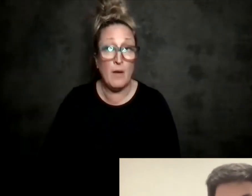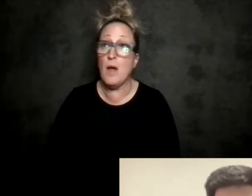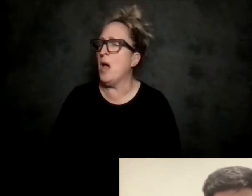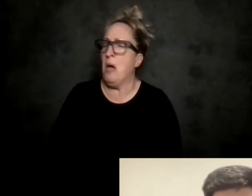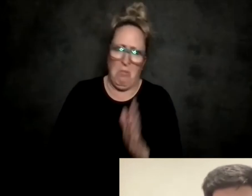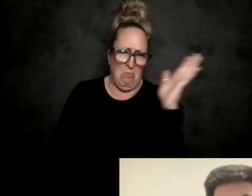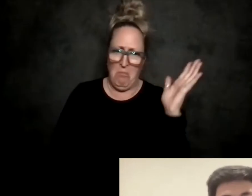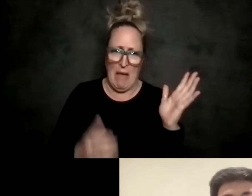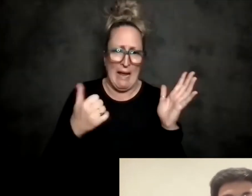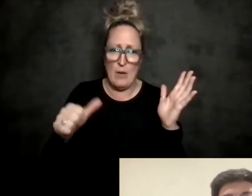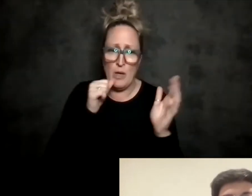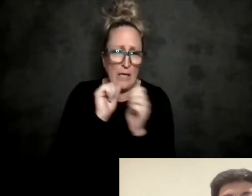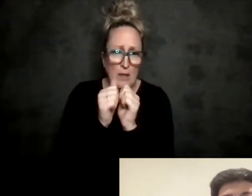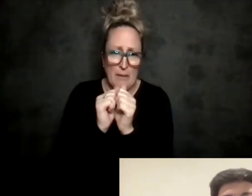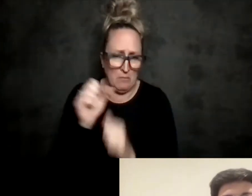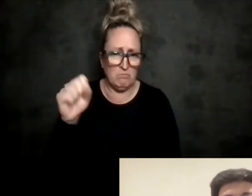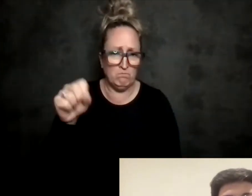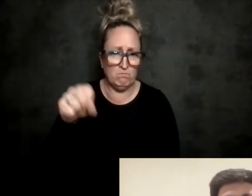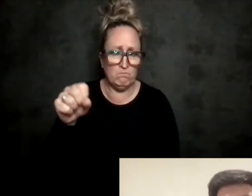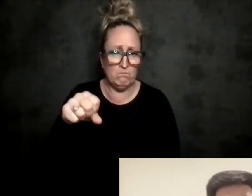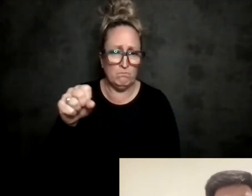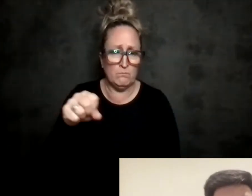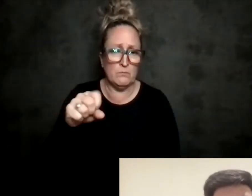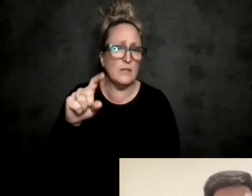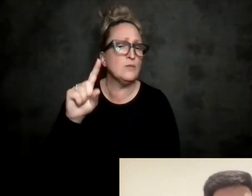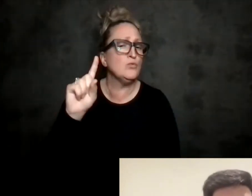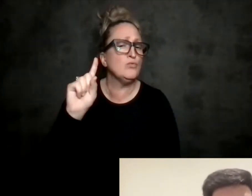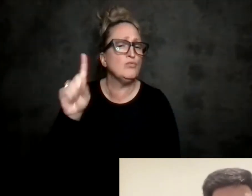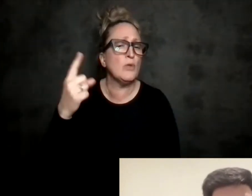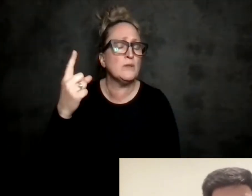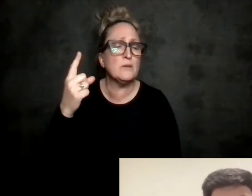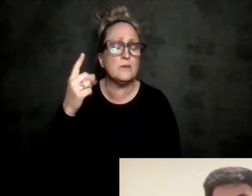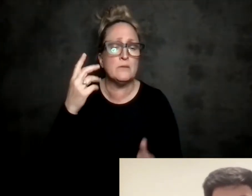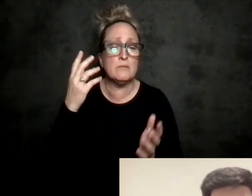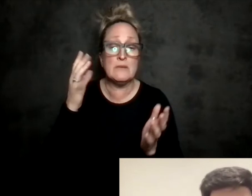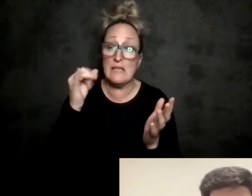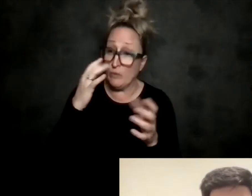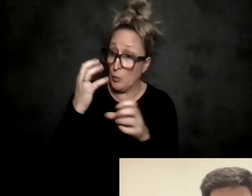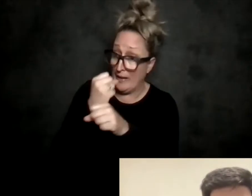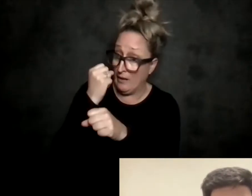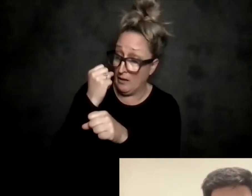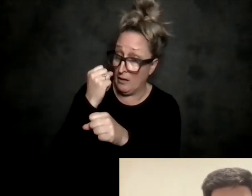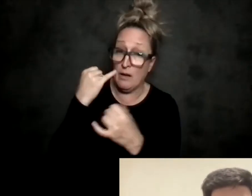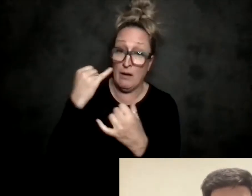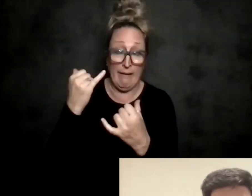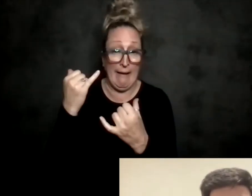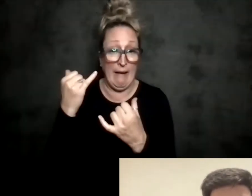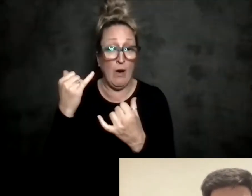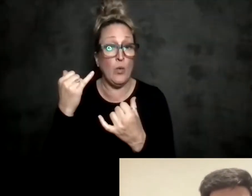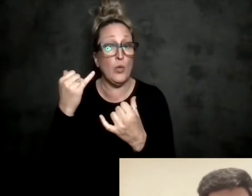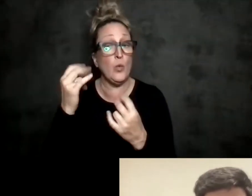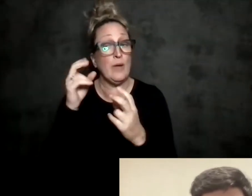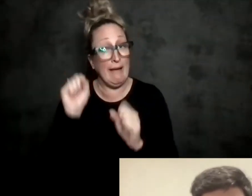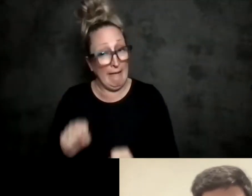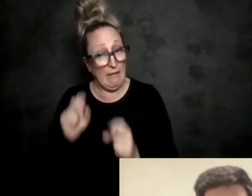Anyone can run. It's just a matter of, if you win, you now are in a position where you can either